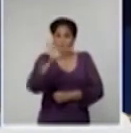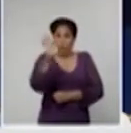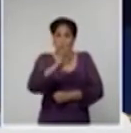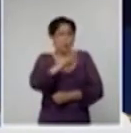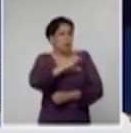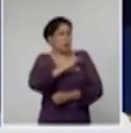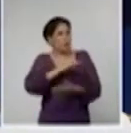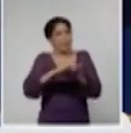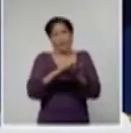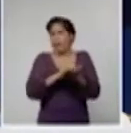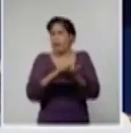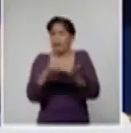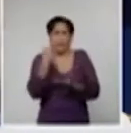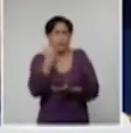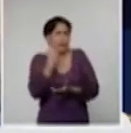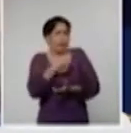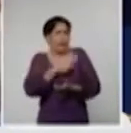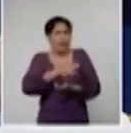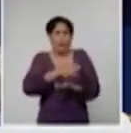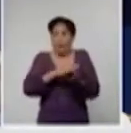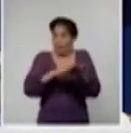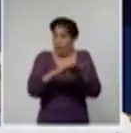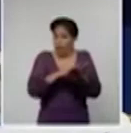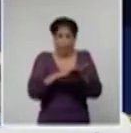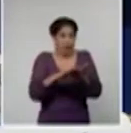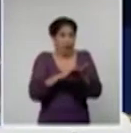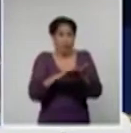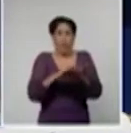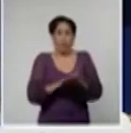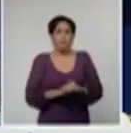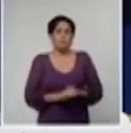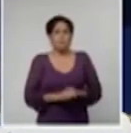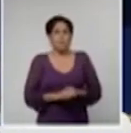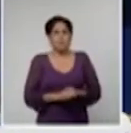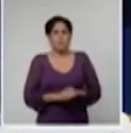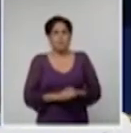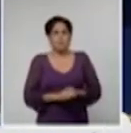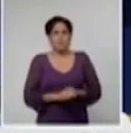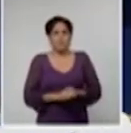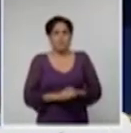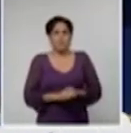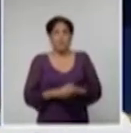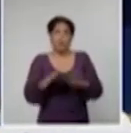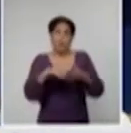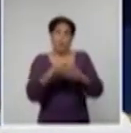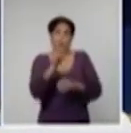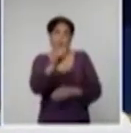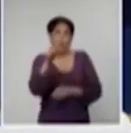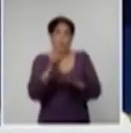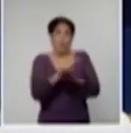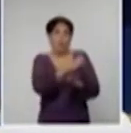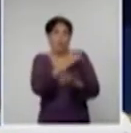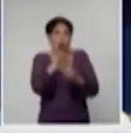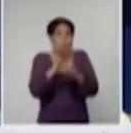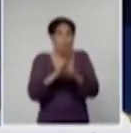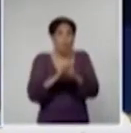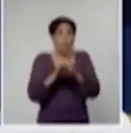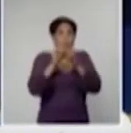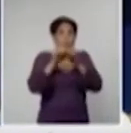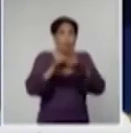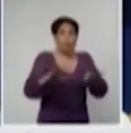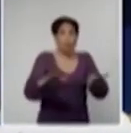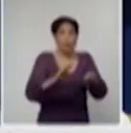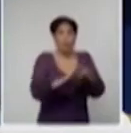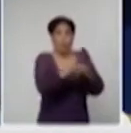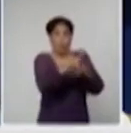highlight the risk that is present because of the high number